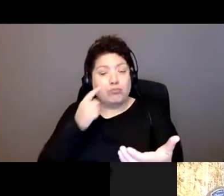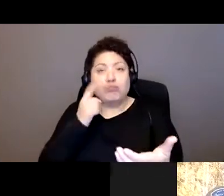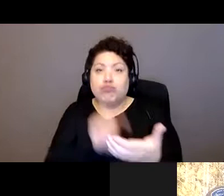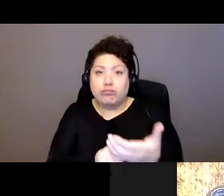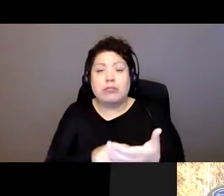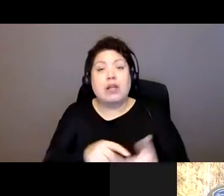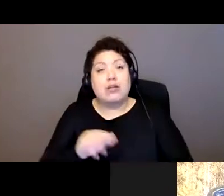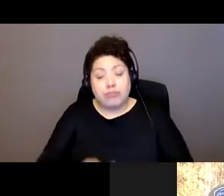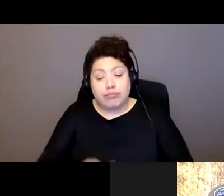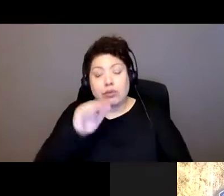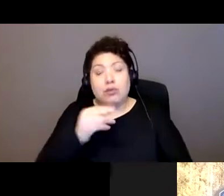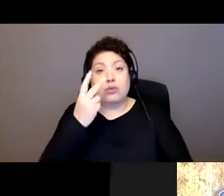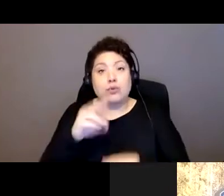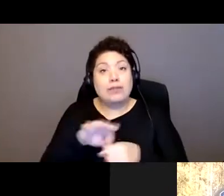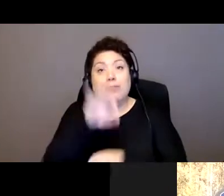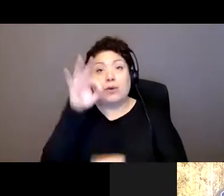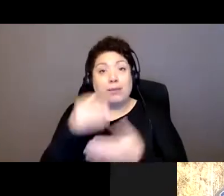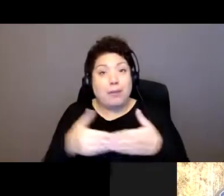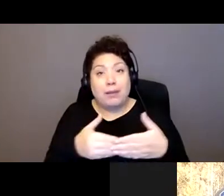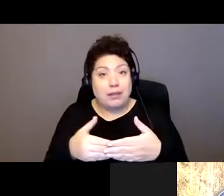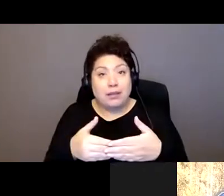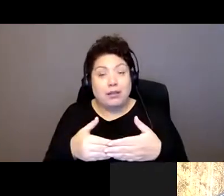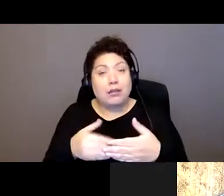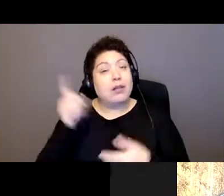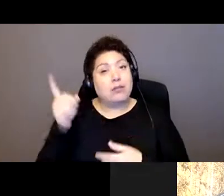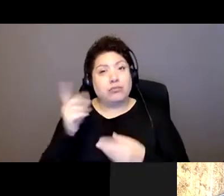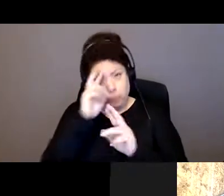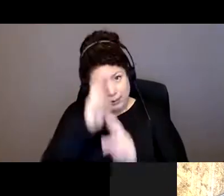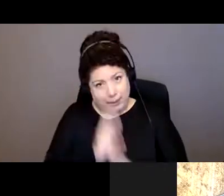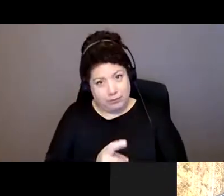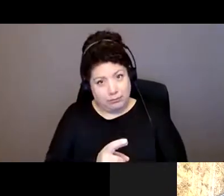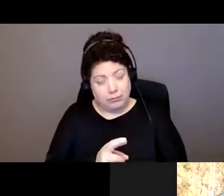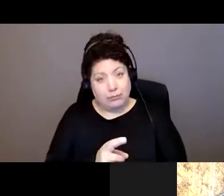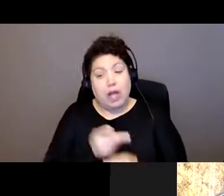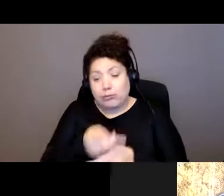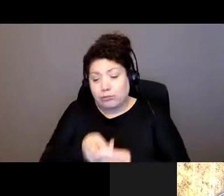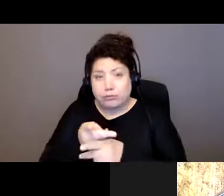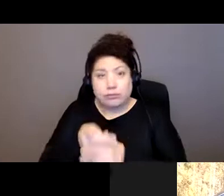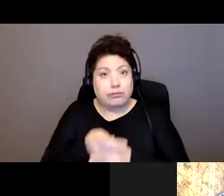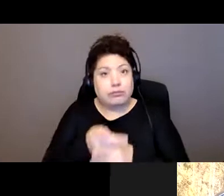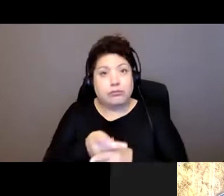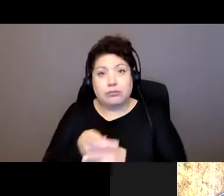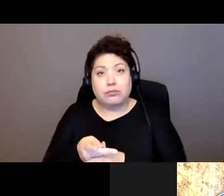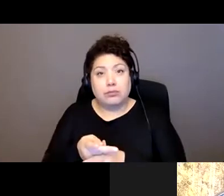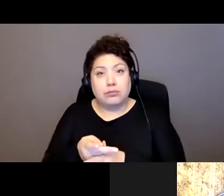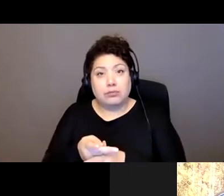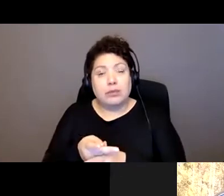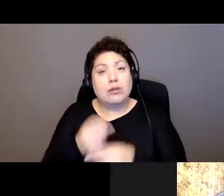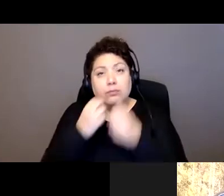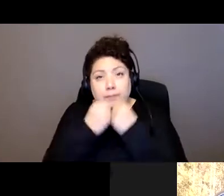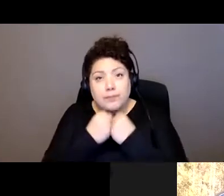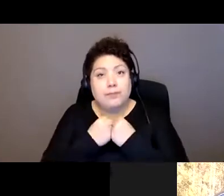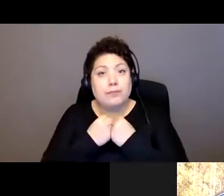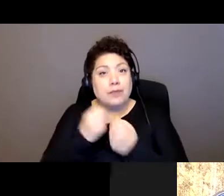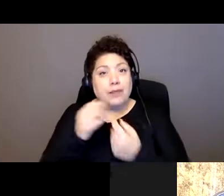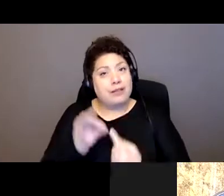were two-spirit babies. They treated them with respect and treated them like they were very special